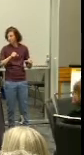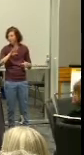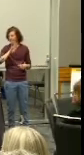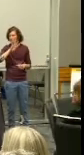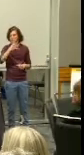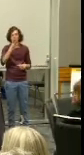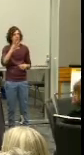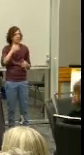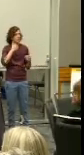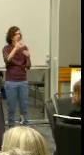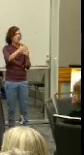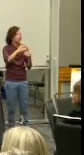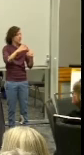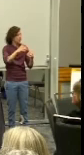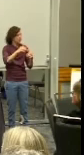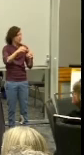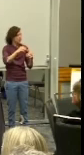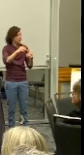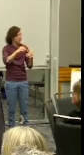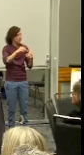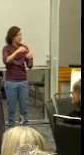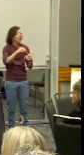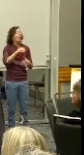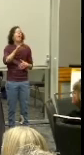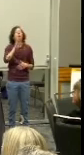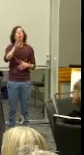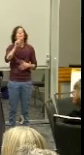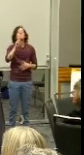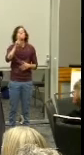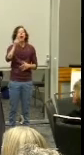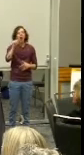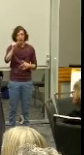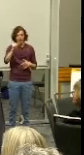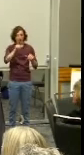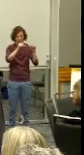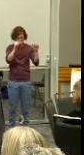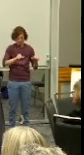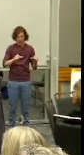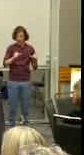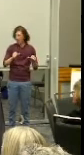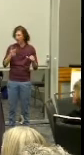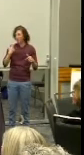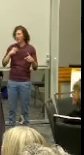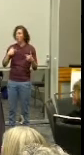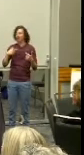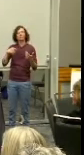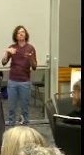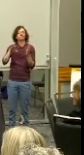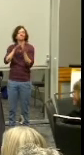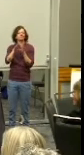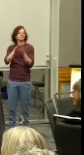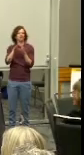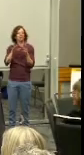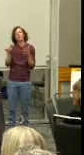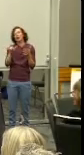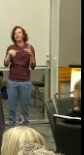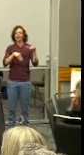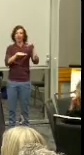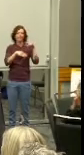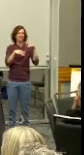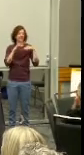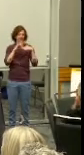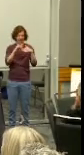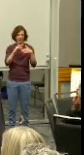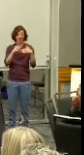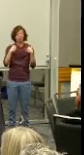area, and we developed a kind of an entry-level guide to universal design. So there's a QR code. If you want, it just takes